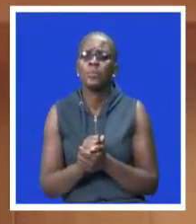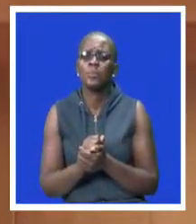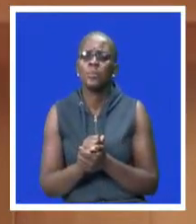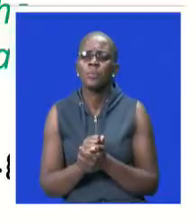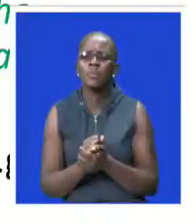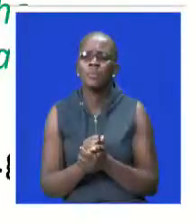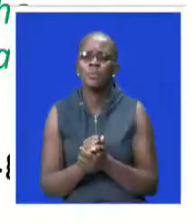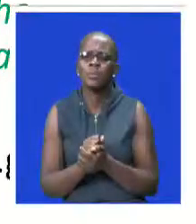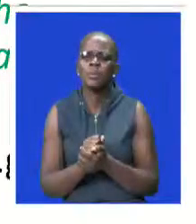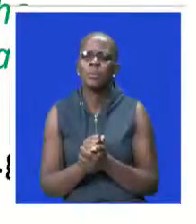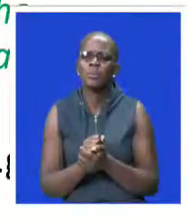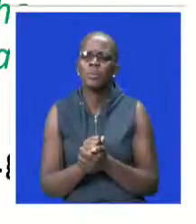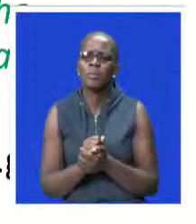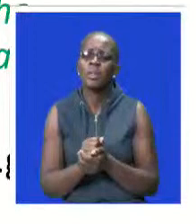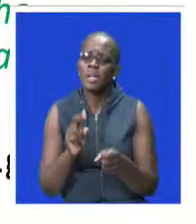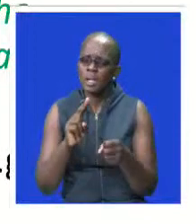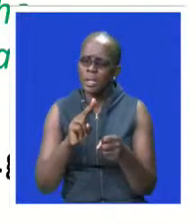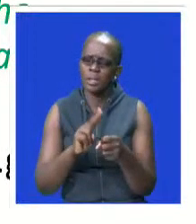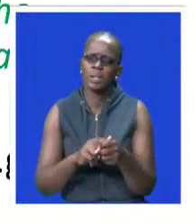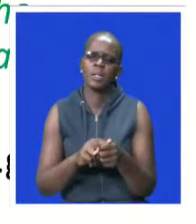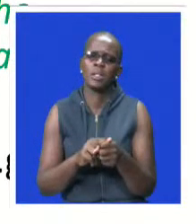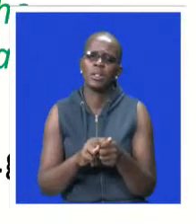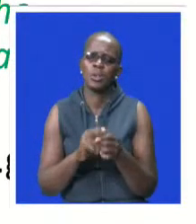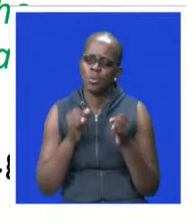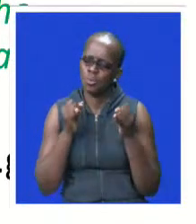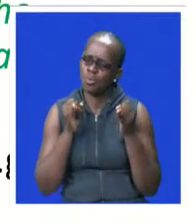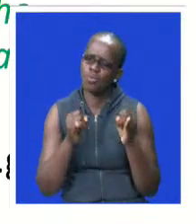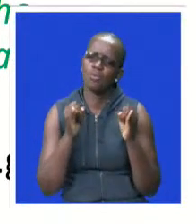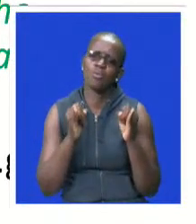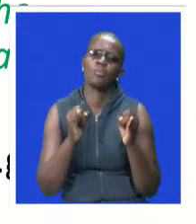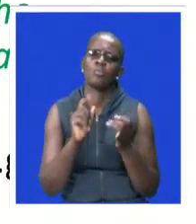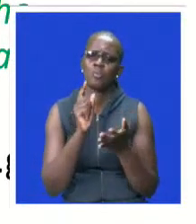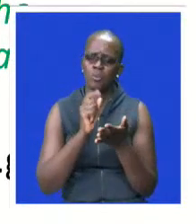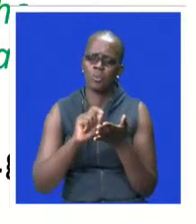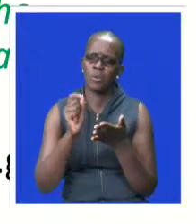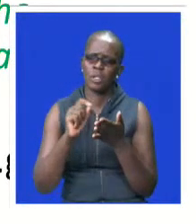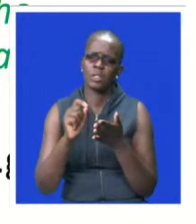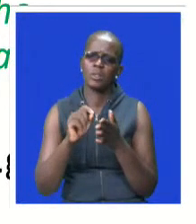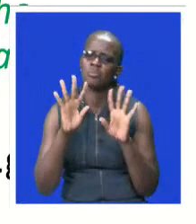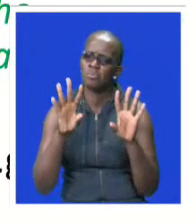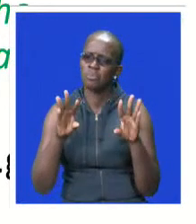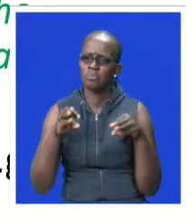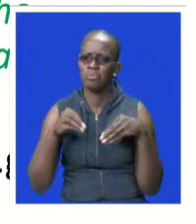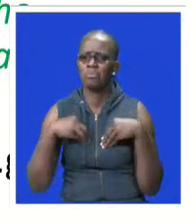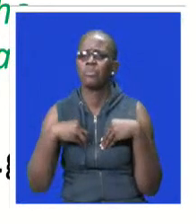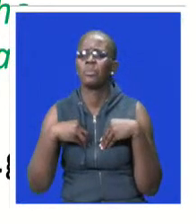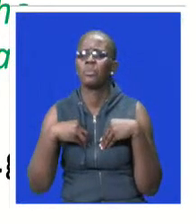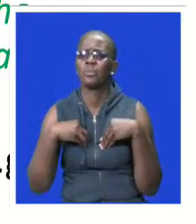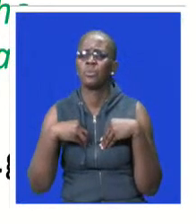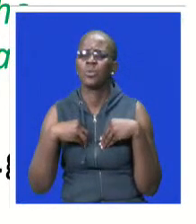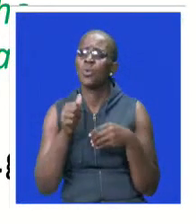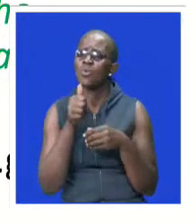it is acceptable to use what we call contractions, and such as I'm, such